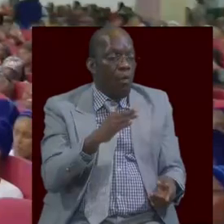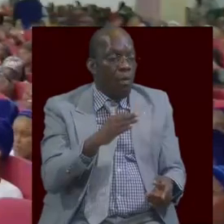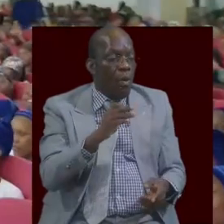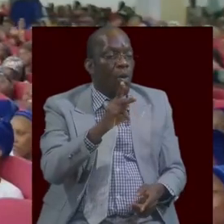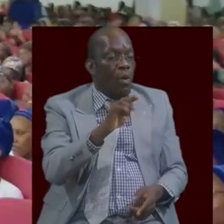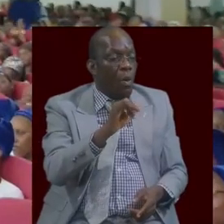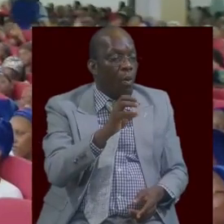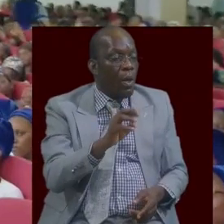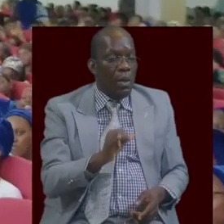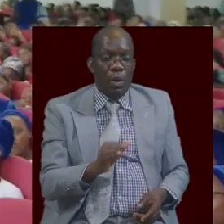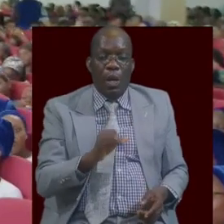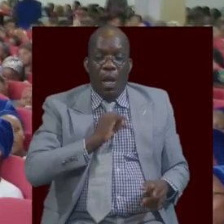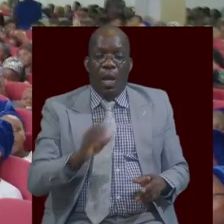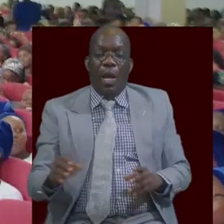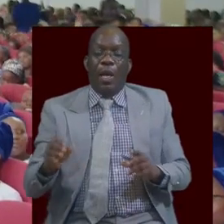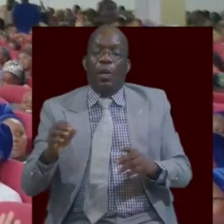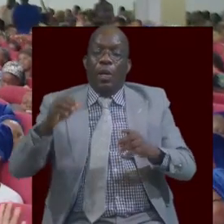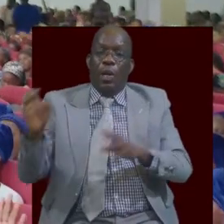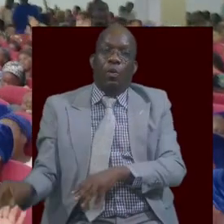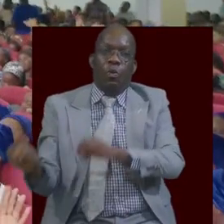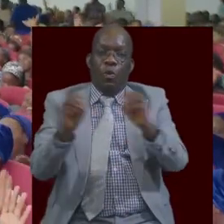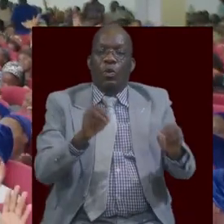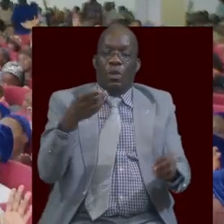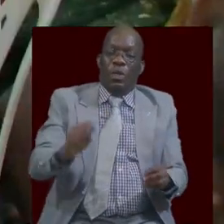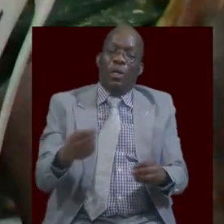I pass the fire into your heart.